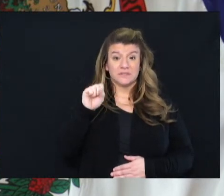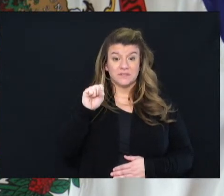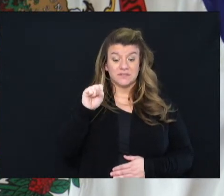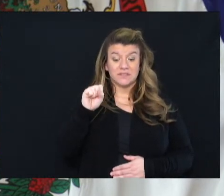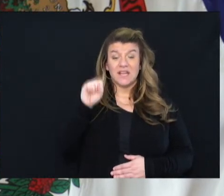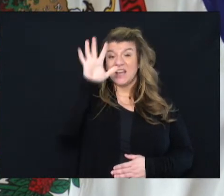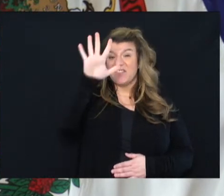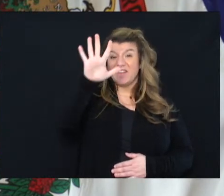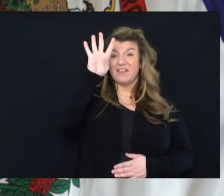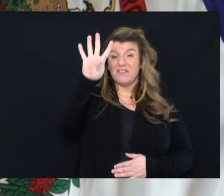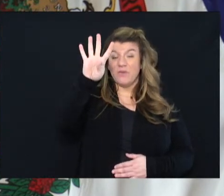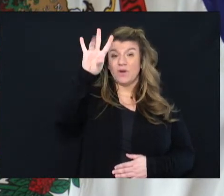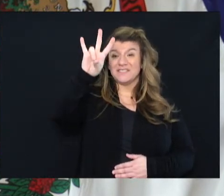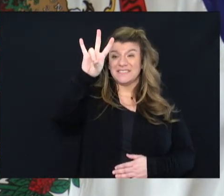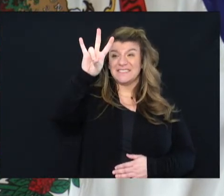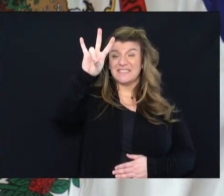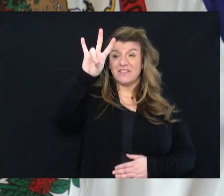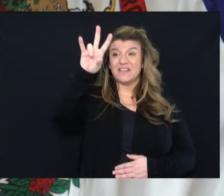The